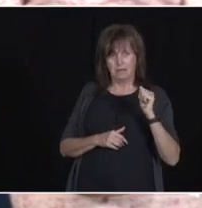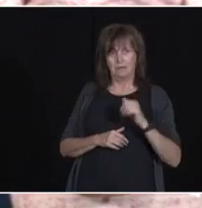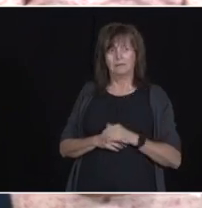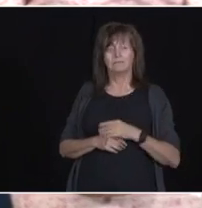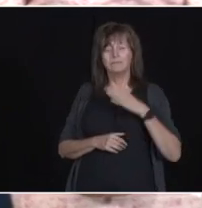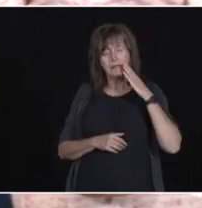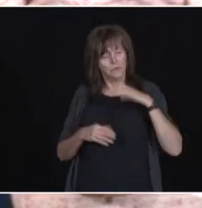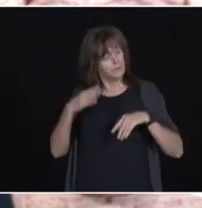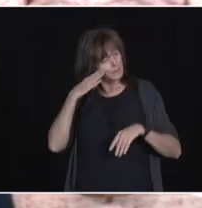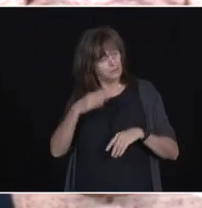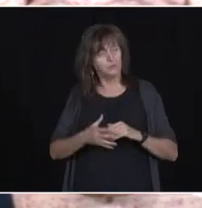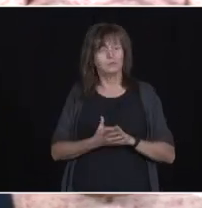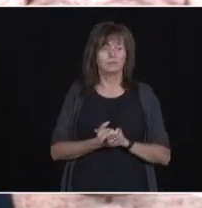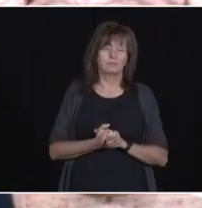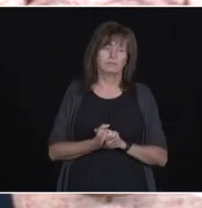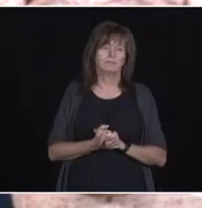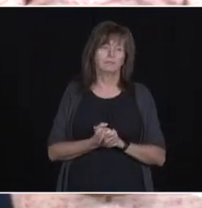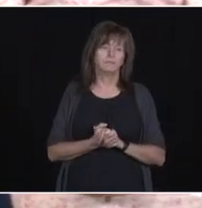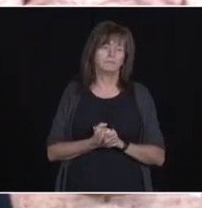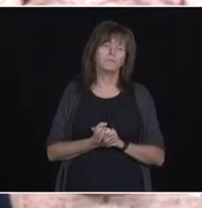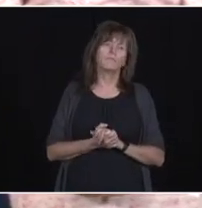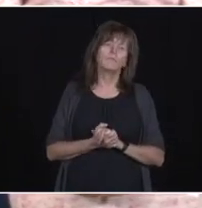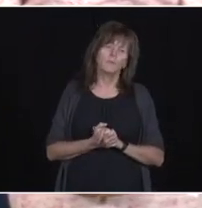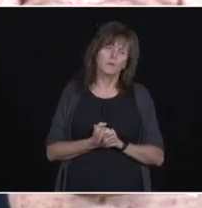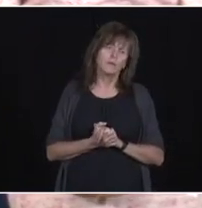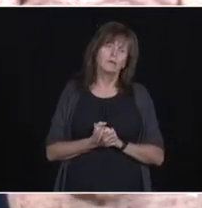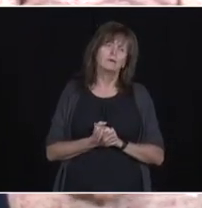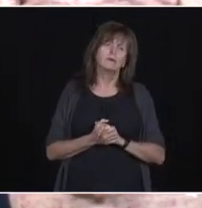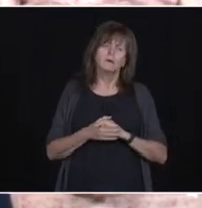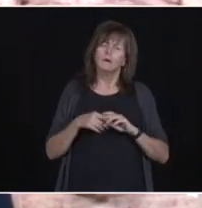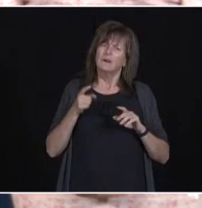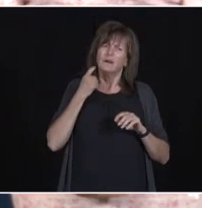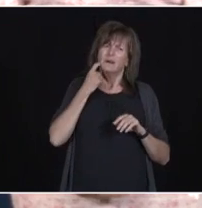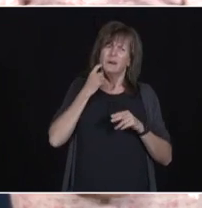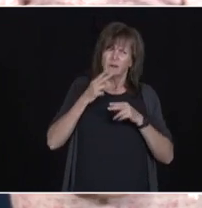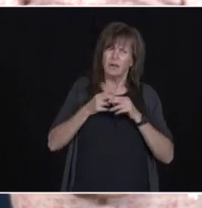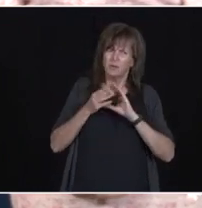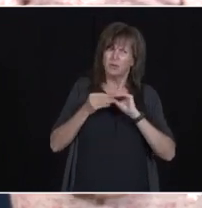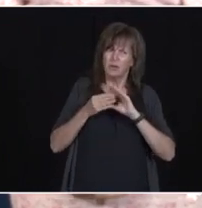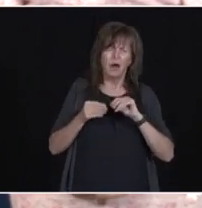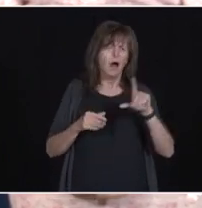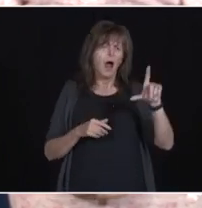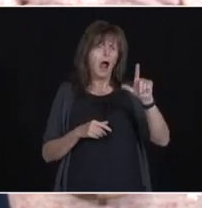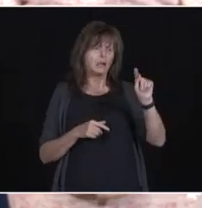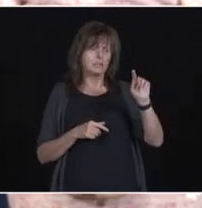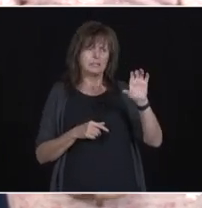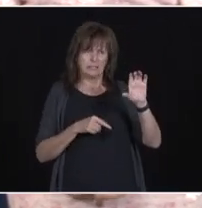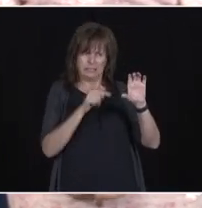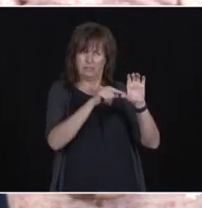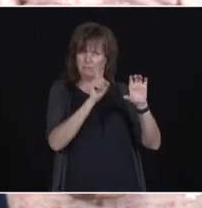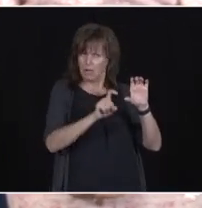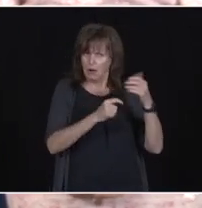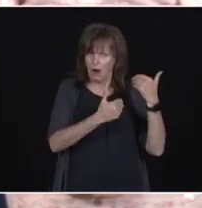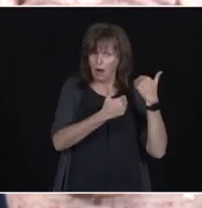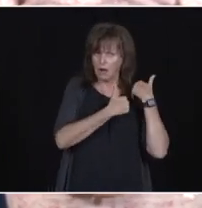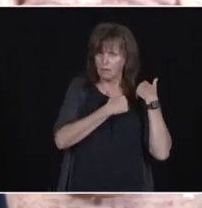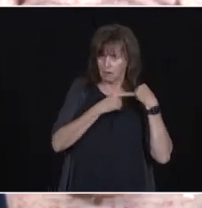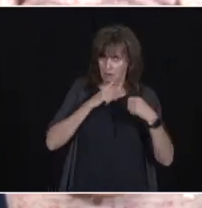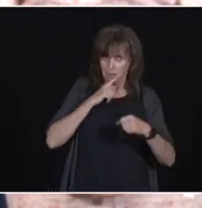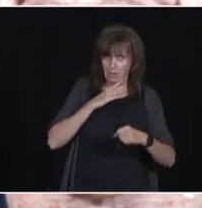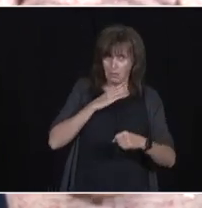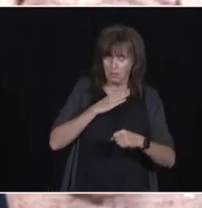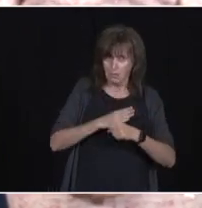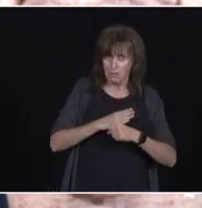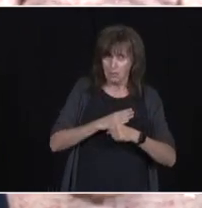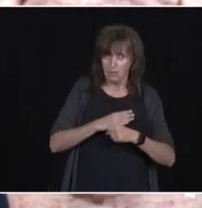you promised accountability for long-term care homes, and you also previously said that homes in the CAF report could face